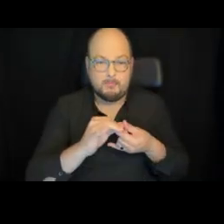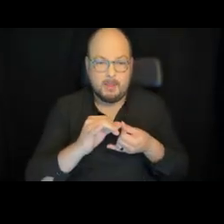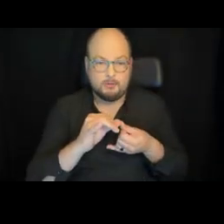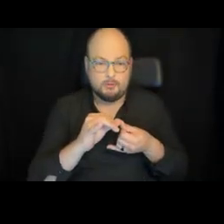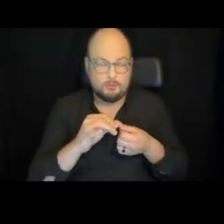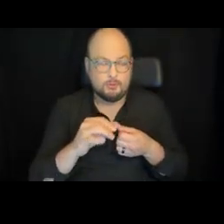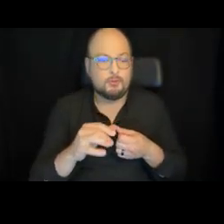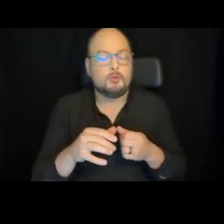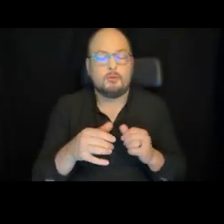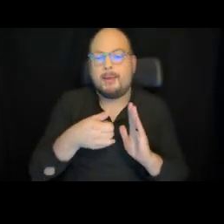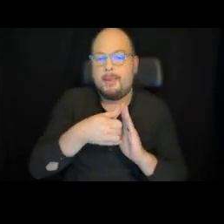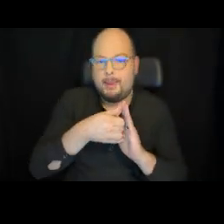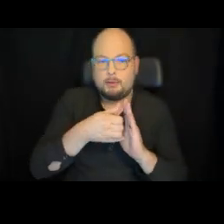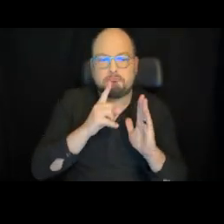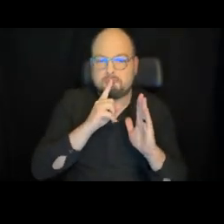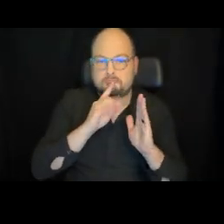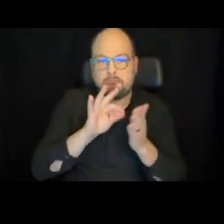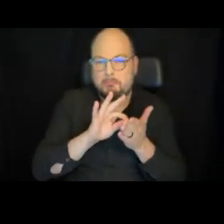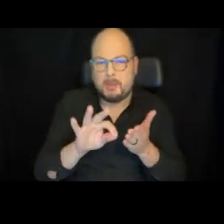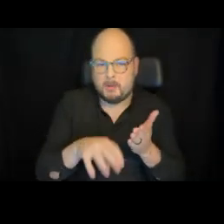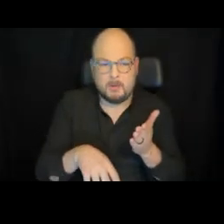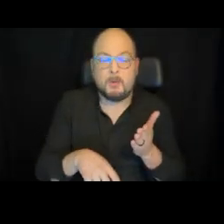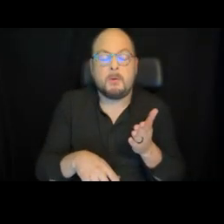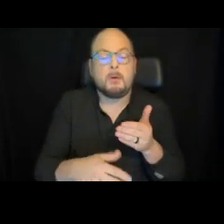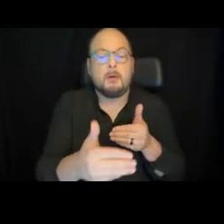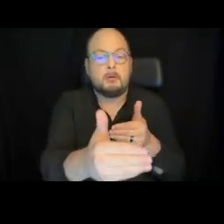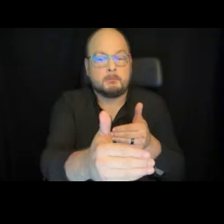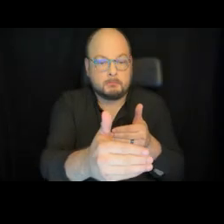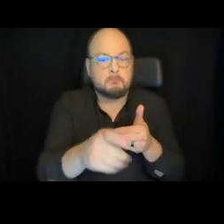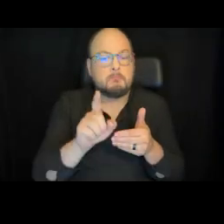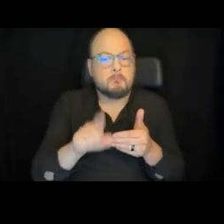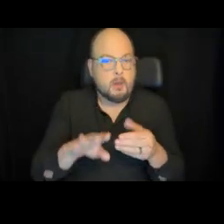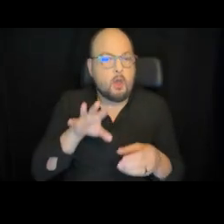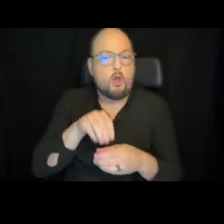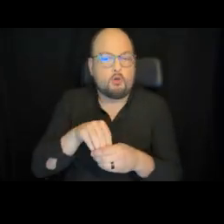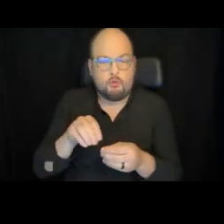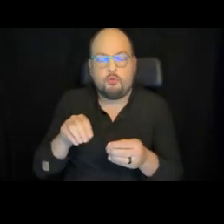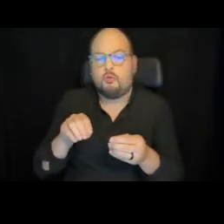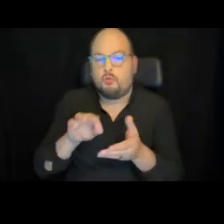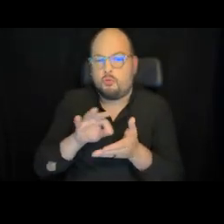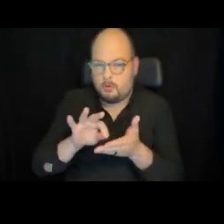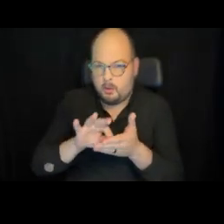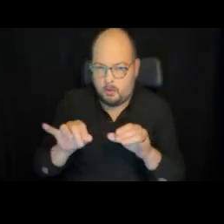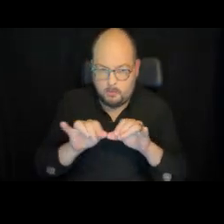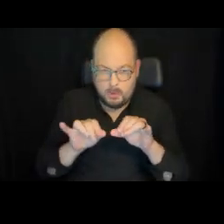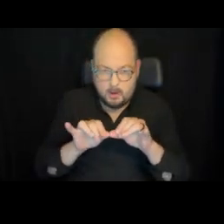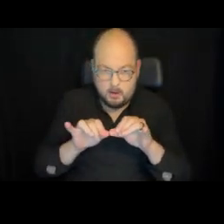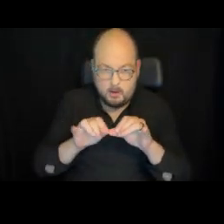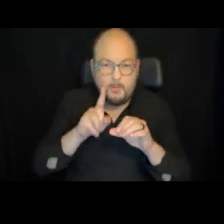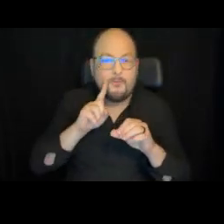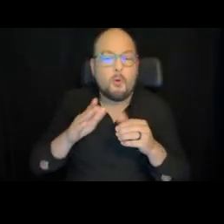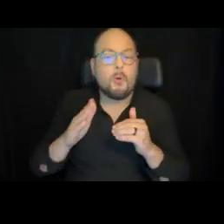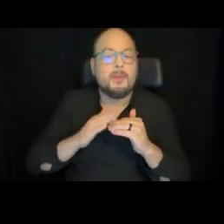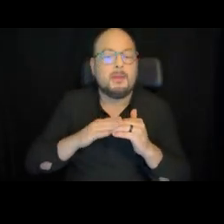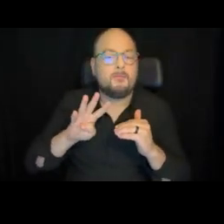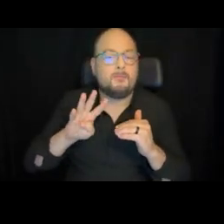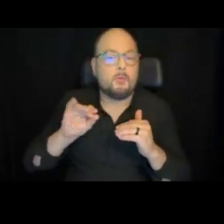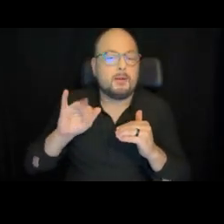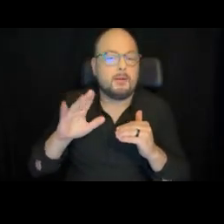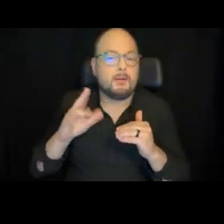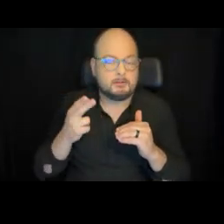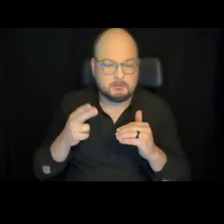be included when calculating the 40-inch clearances. That is true, and 90% of you